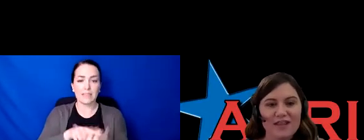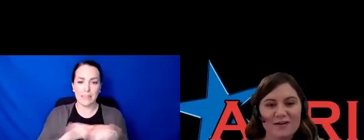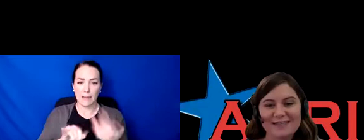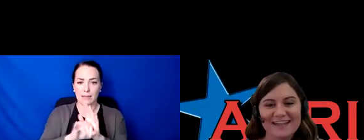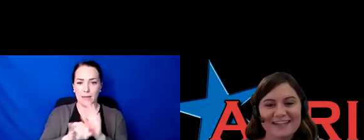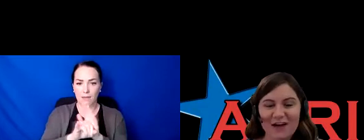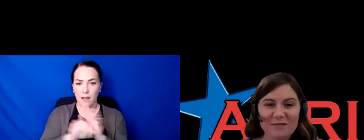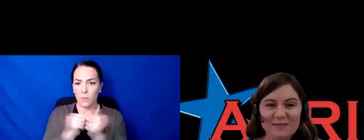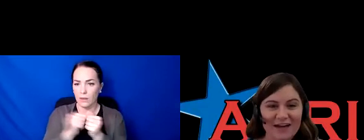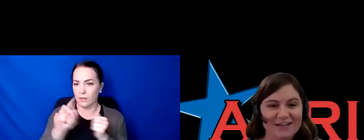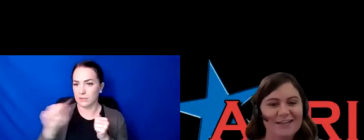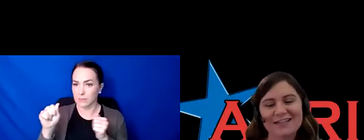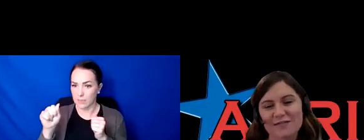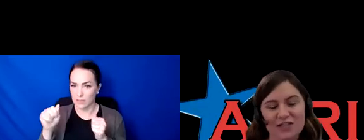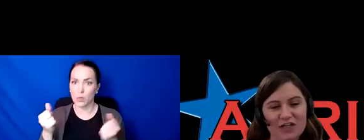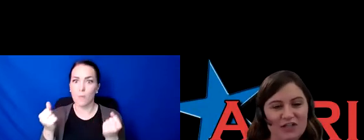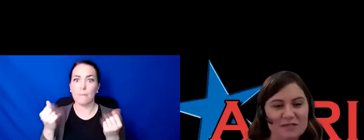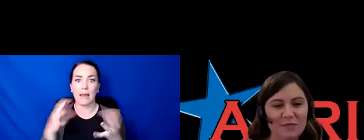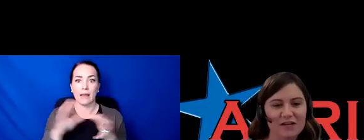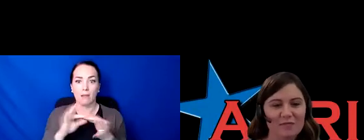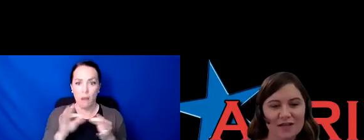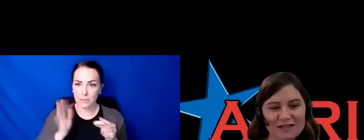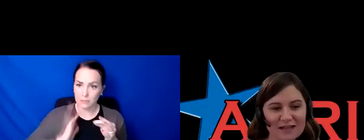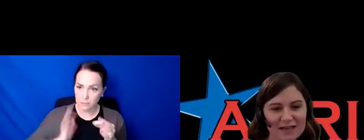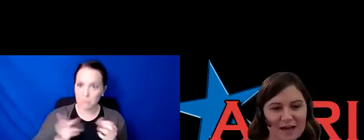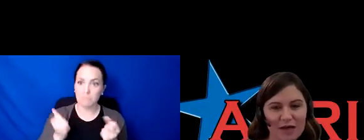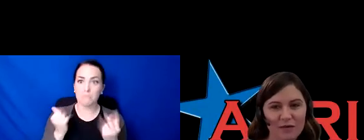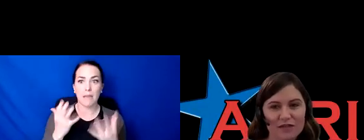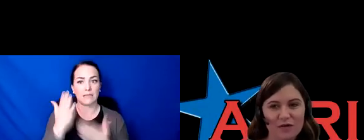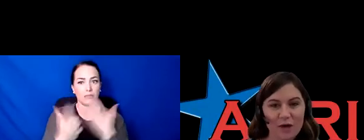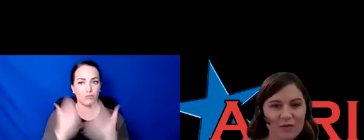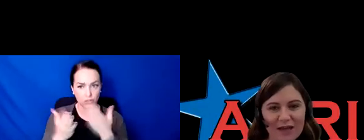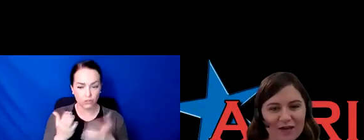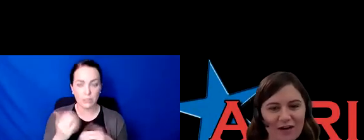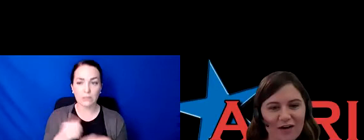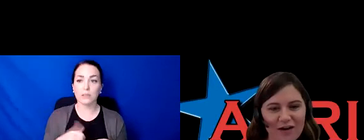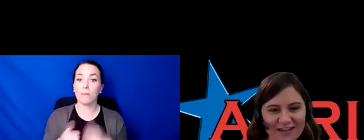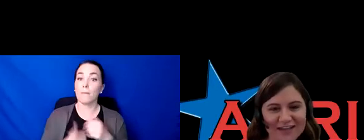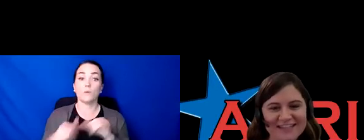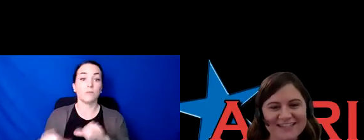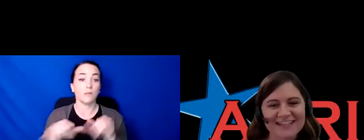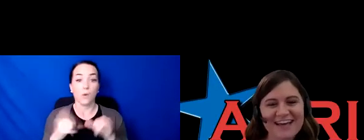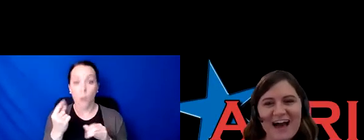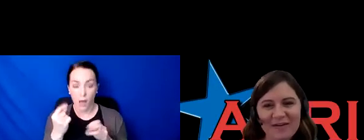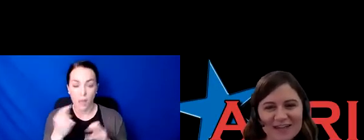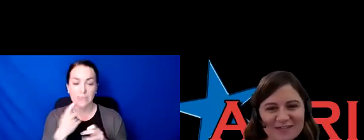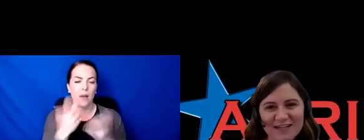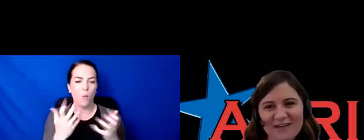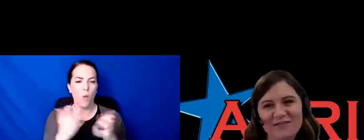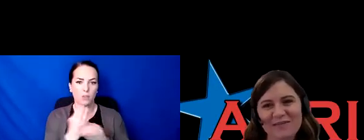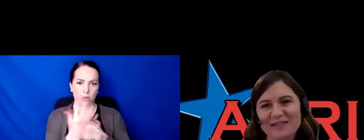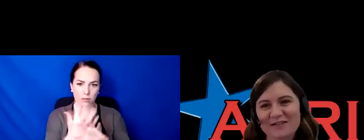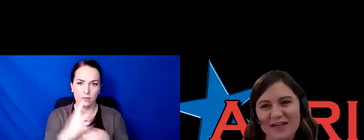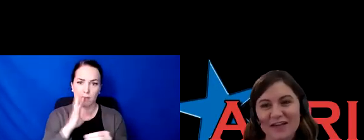So there was lots of comments back and lots of suggestions, but one of the biggest things I got back was, why don't we have a call on this? I would love to